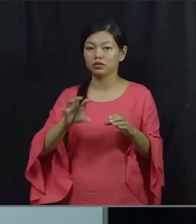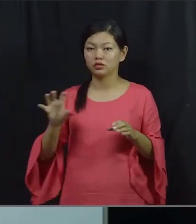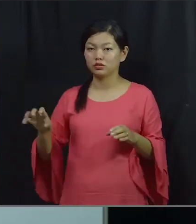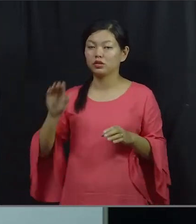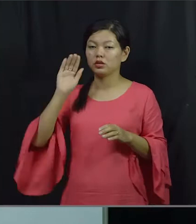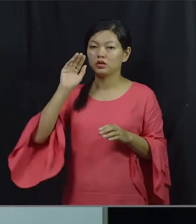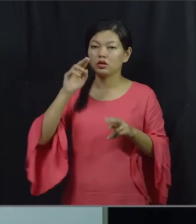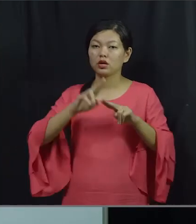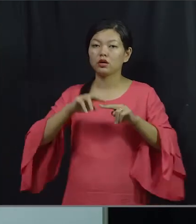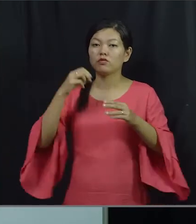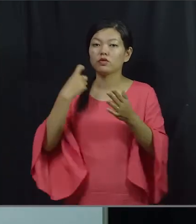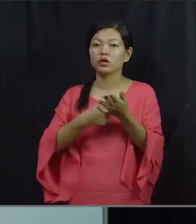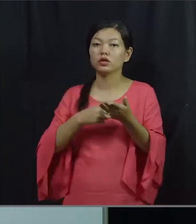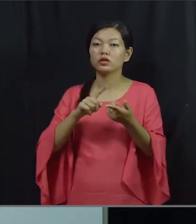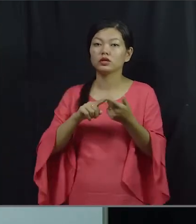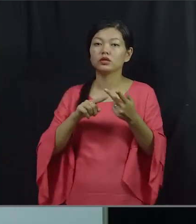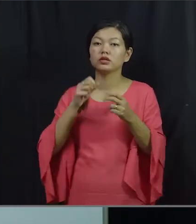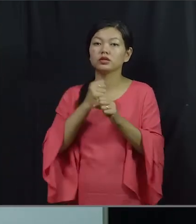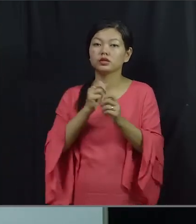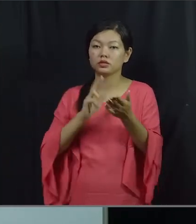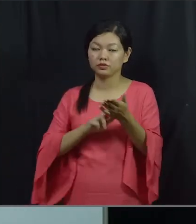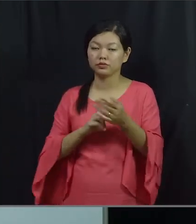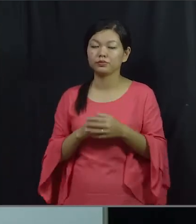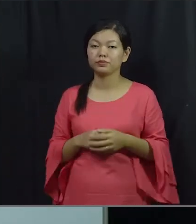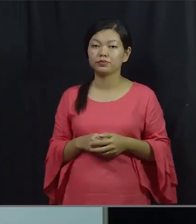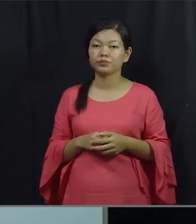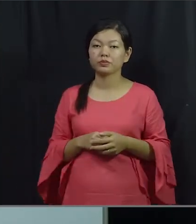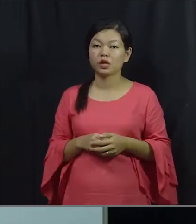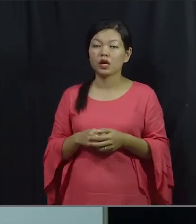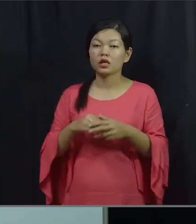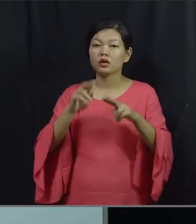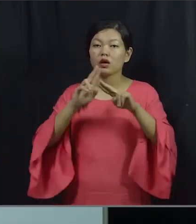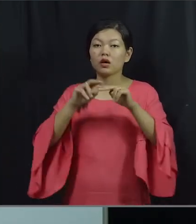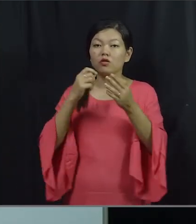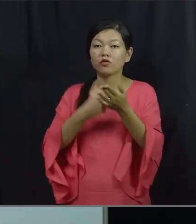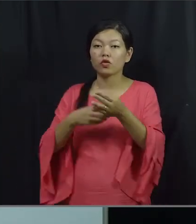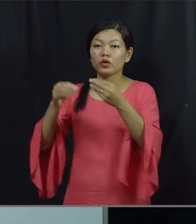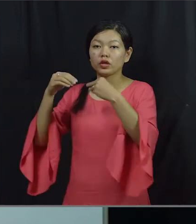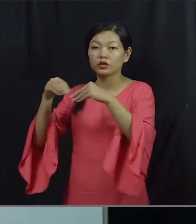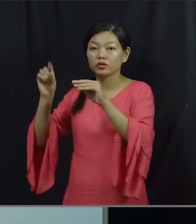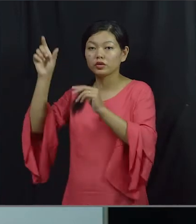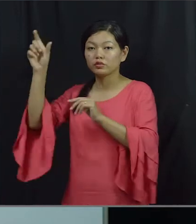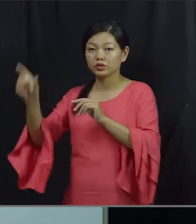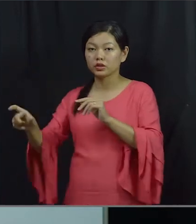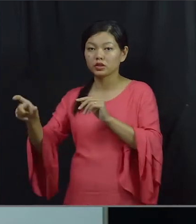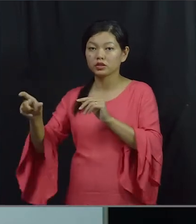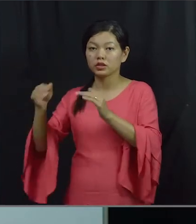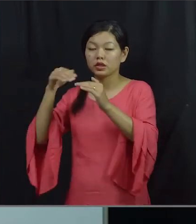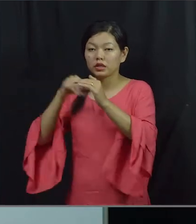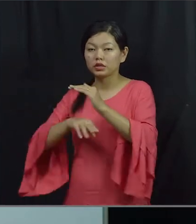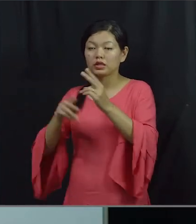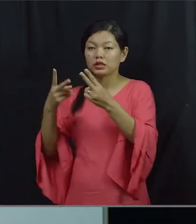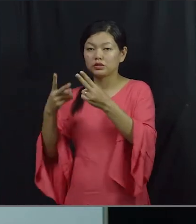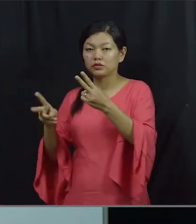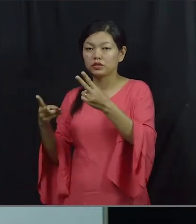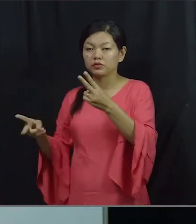foreign trade. Again, this foreign trade can be divided classified into or different types, okay, different types of foreign